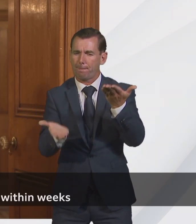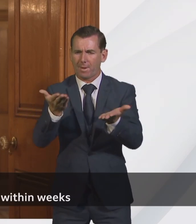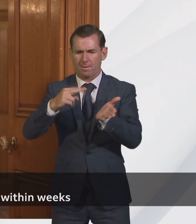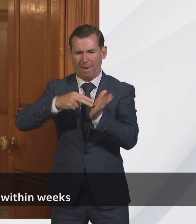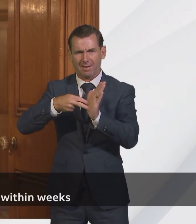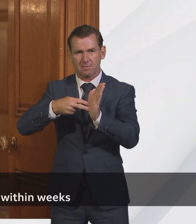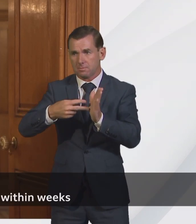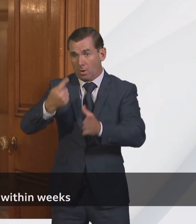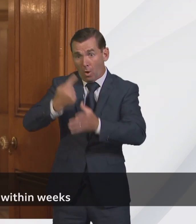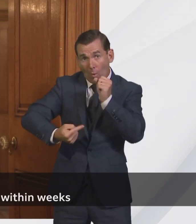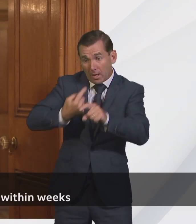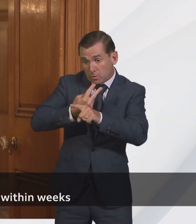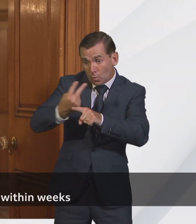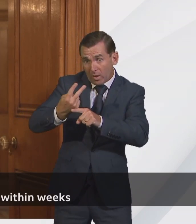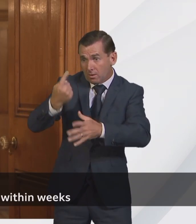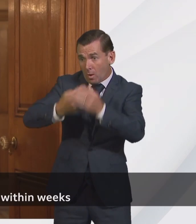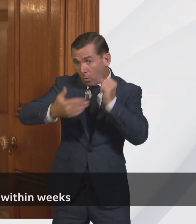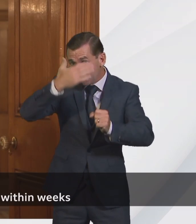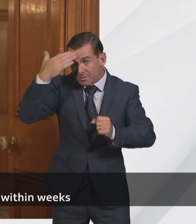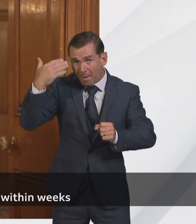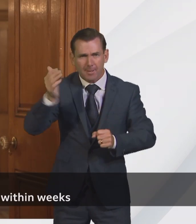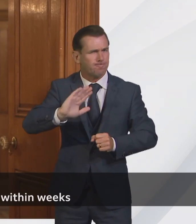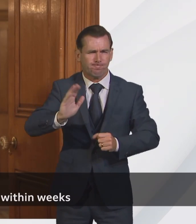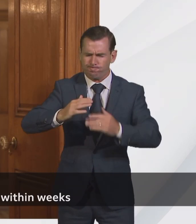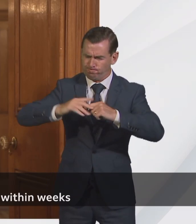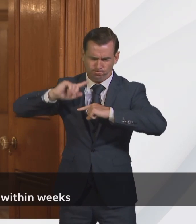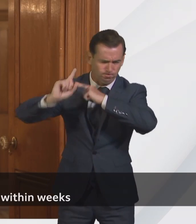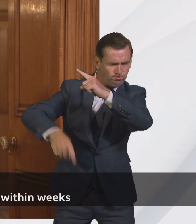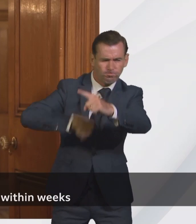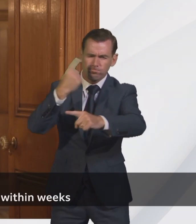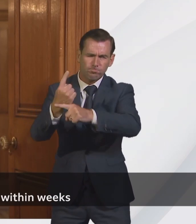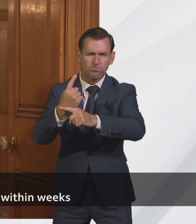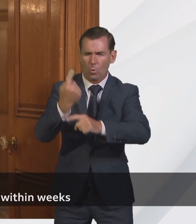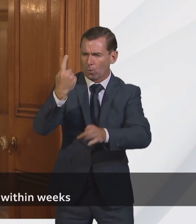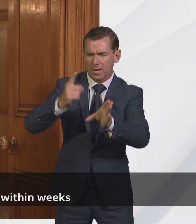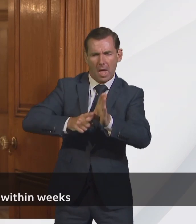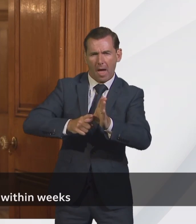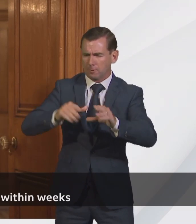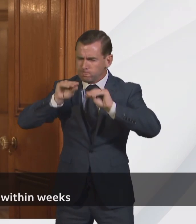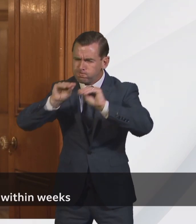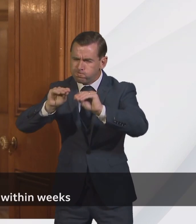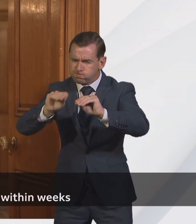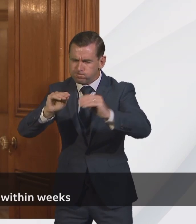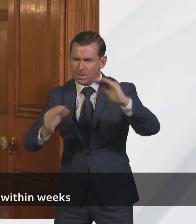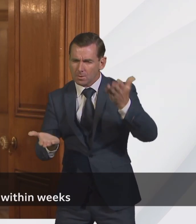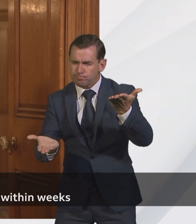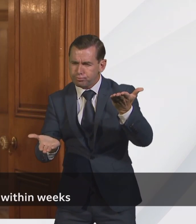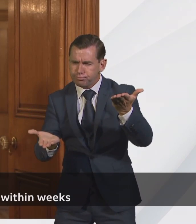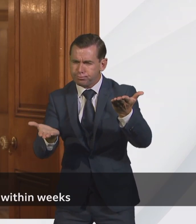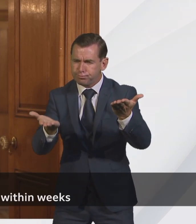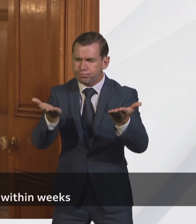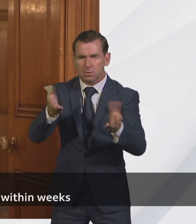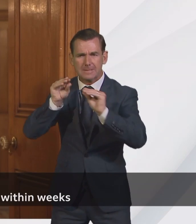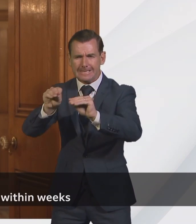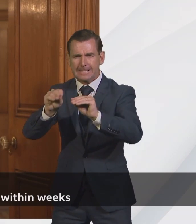few weeks, not just over the summer, but over the next year, supporting them to learn. And the other initiative